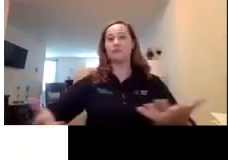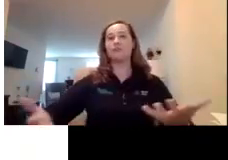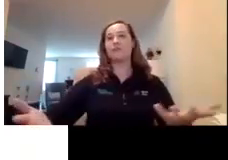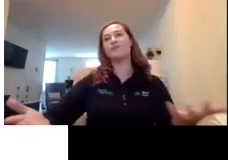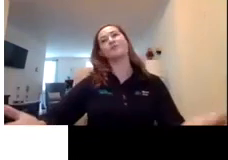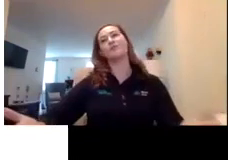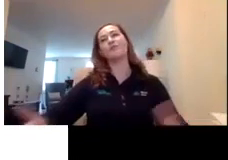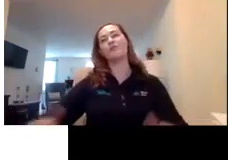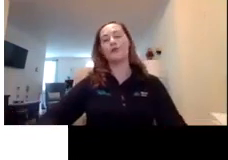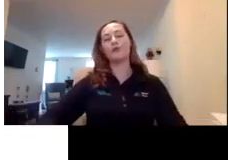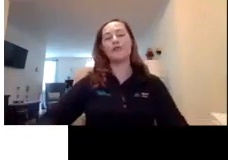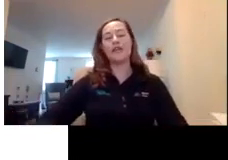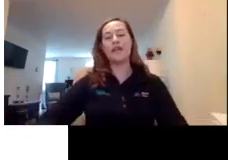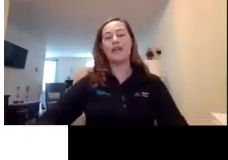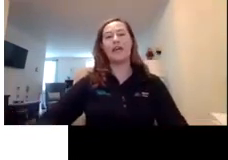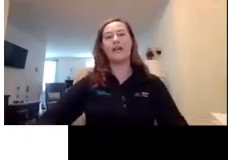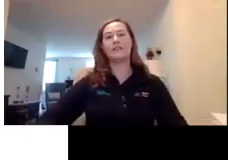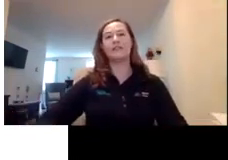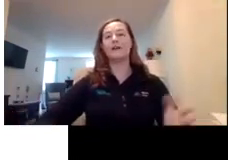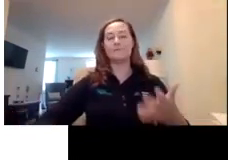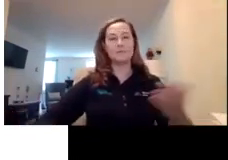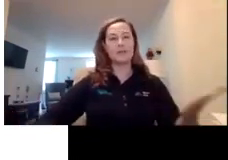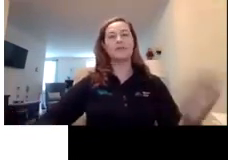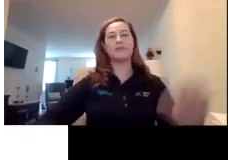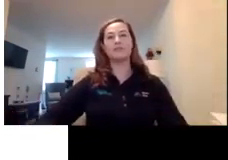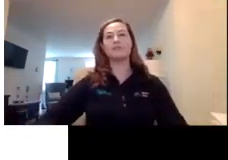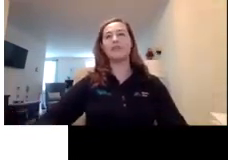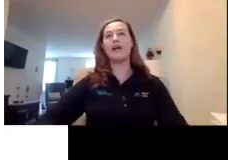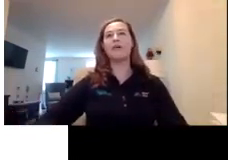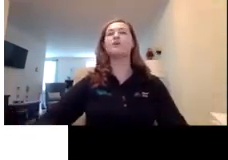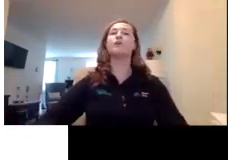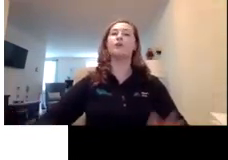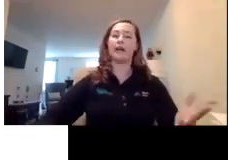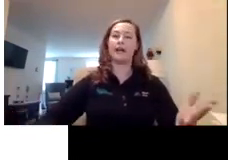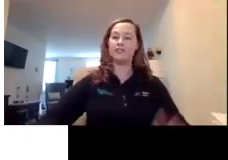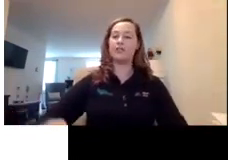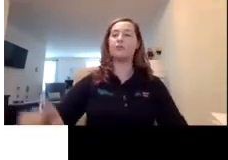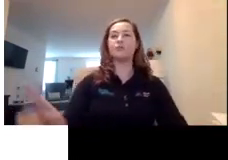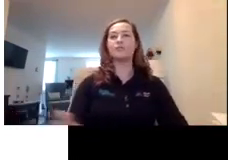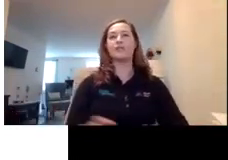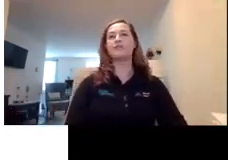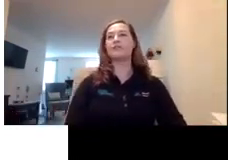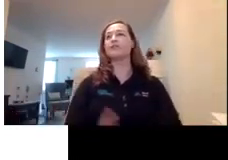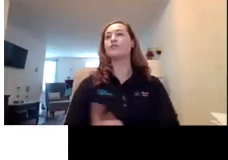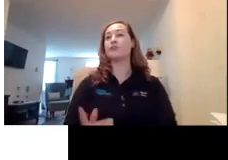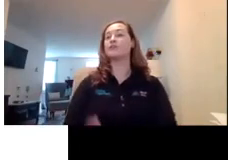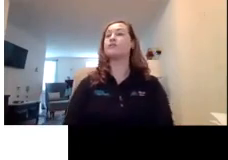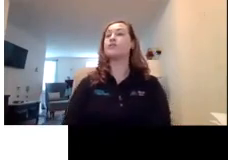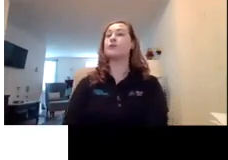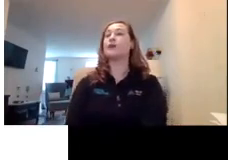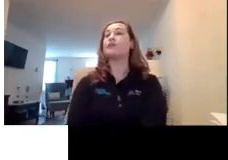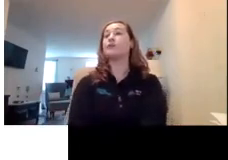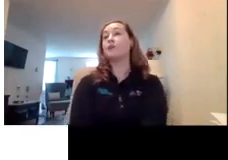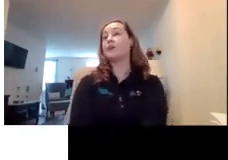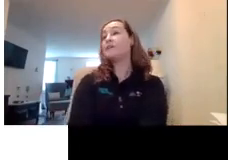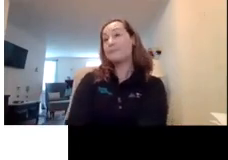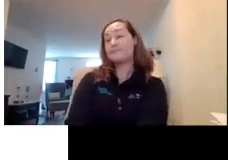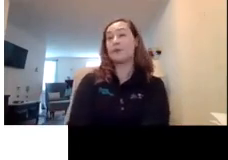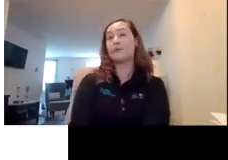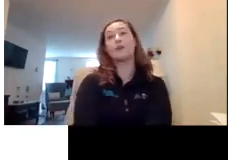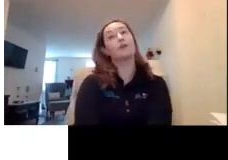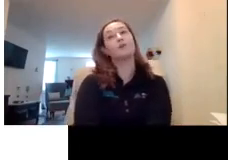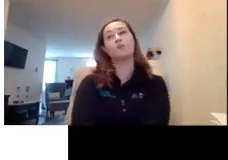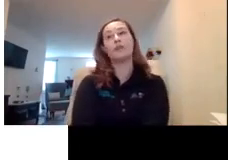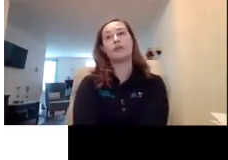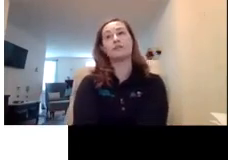allow these visits, of course. And over time, Angie was safely transferred to another unit.